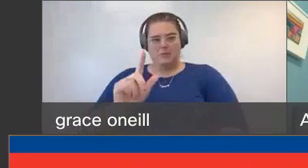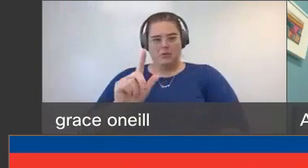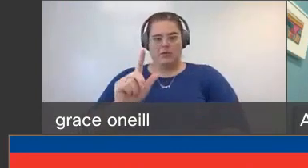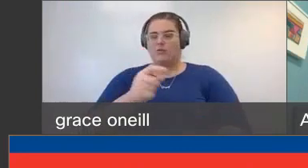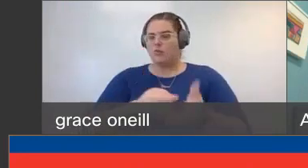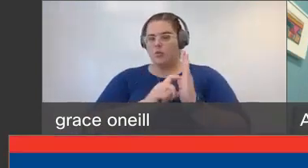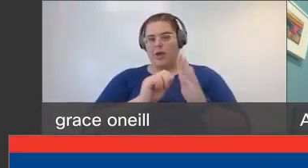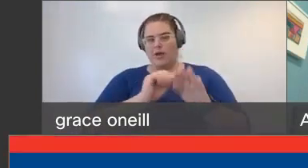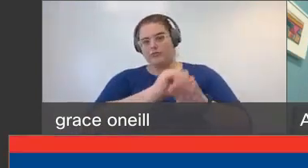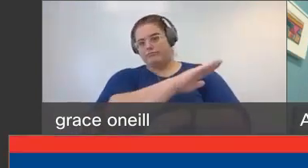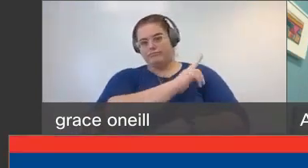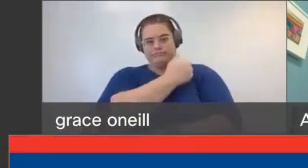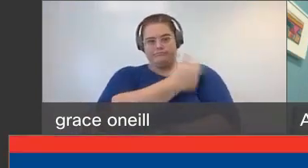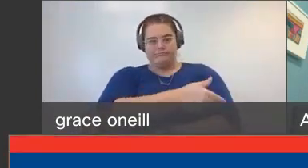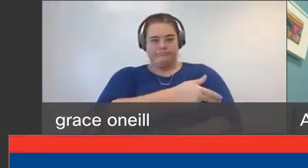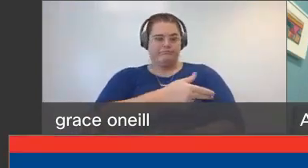for COVID.